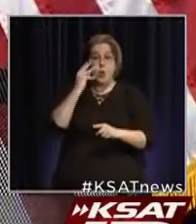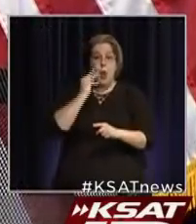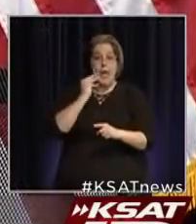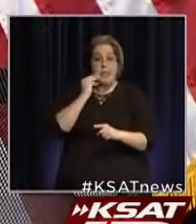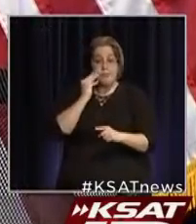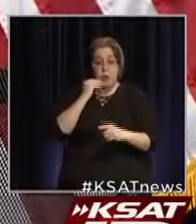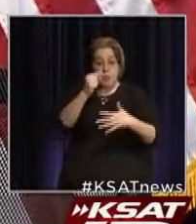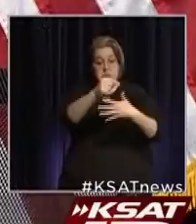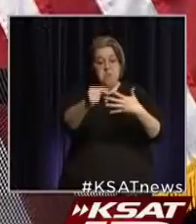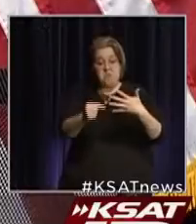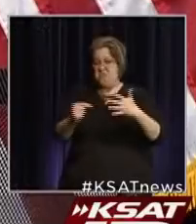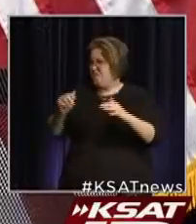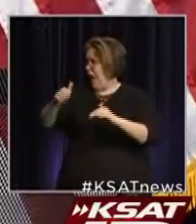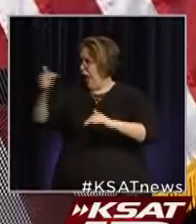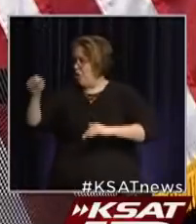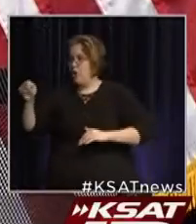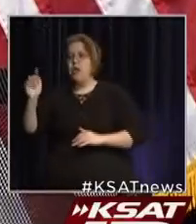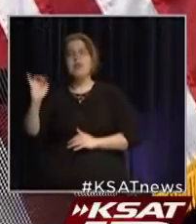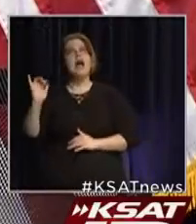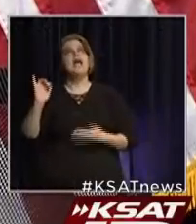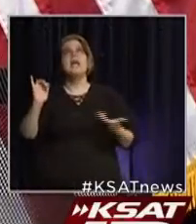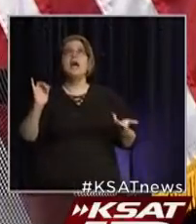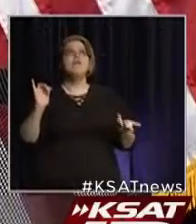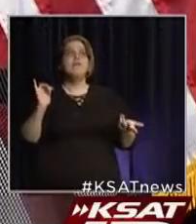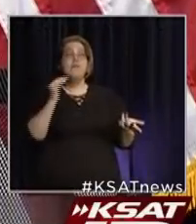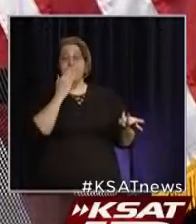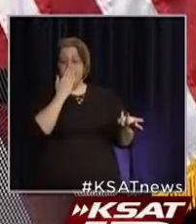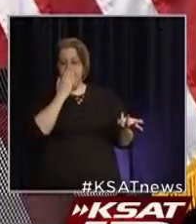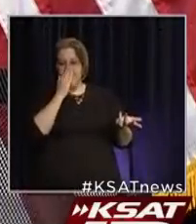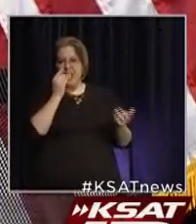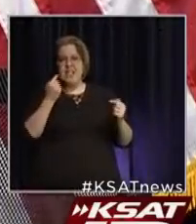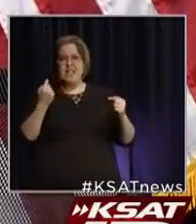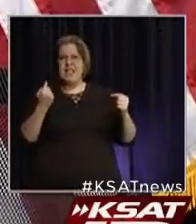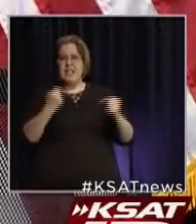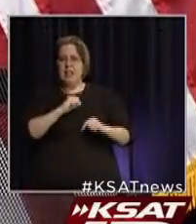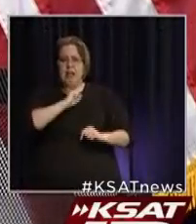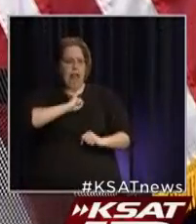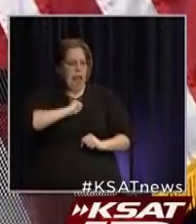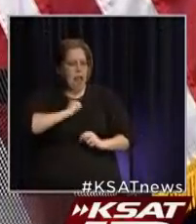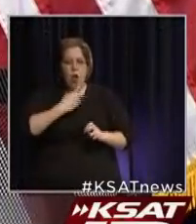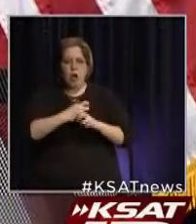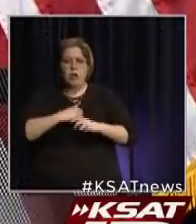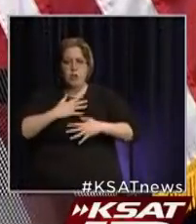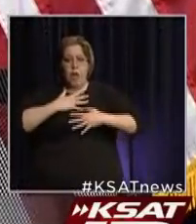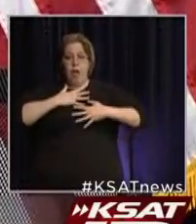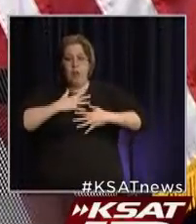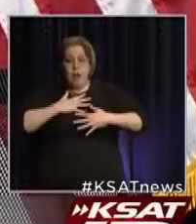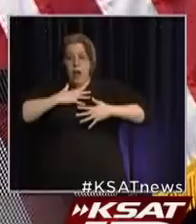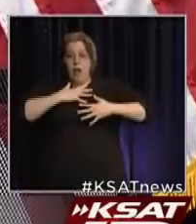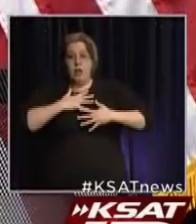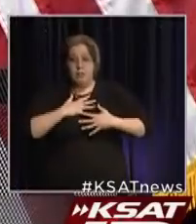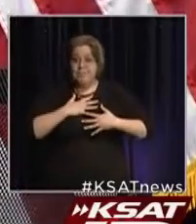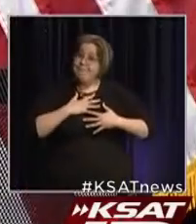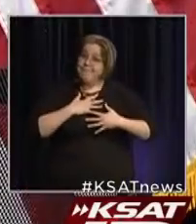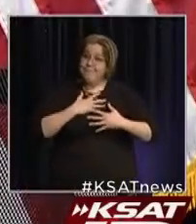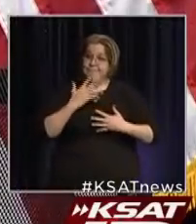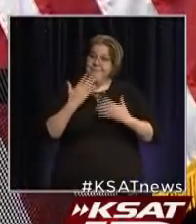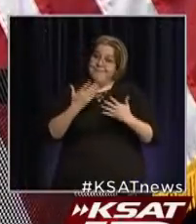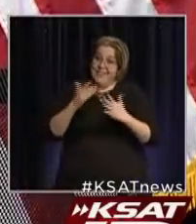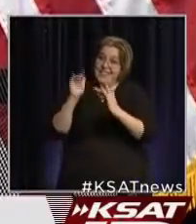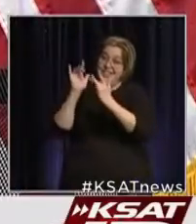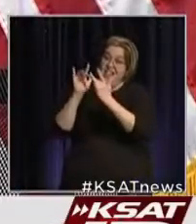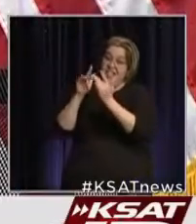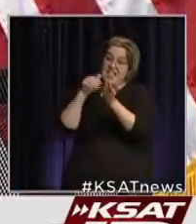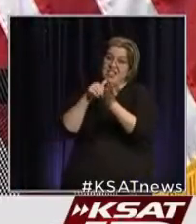outside of this, and especially symptoms like chest congestion or difficulty breathing, you may want to seek medical